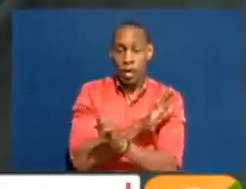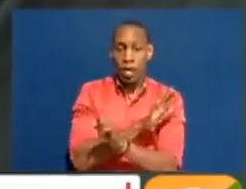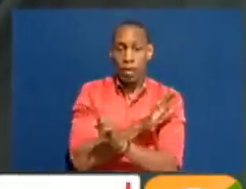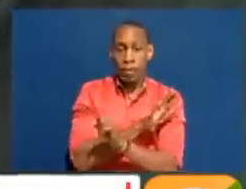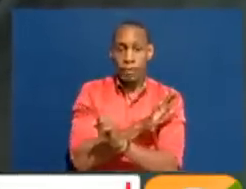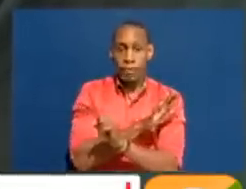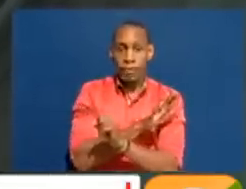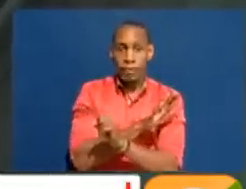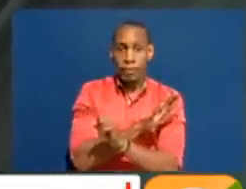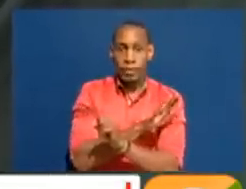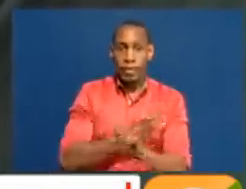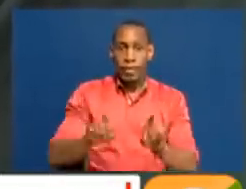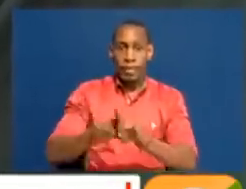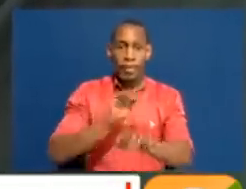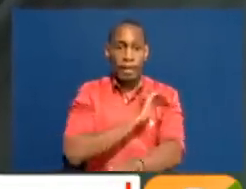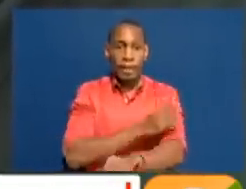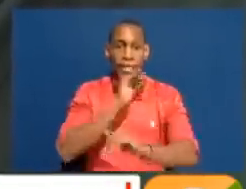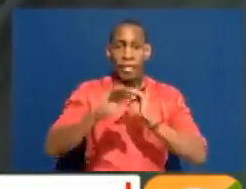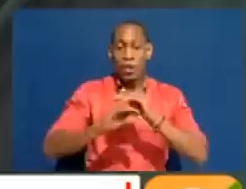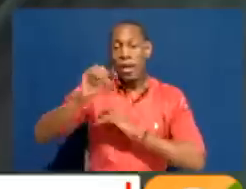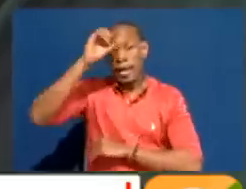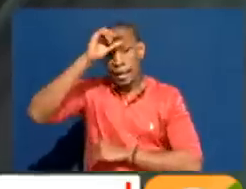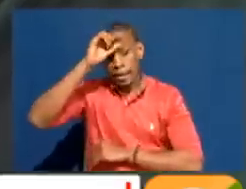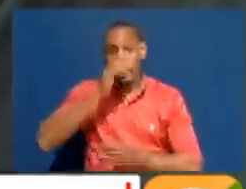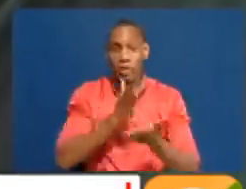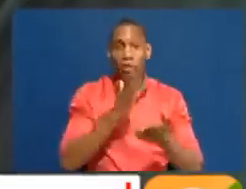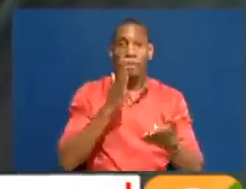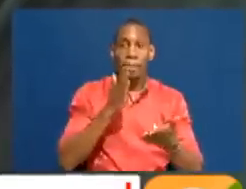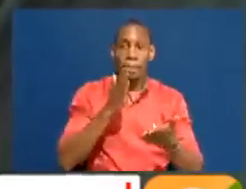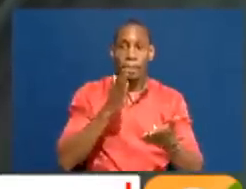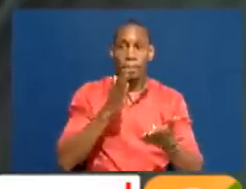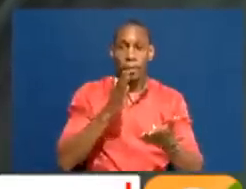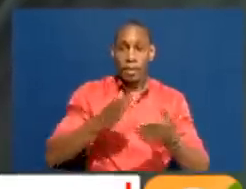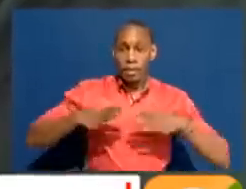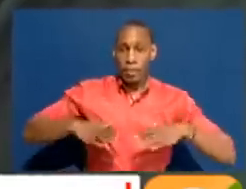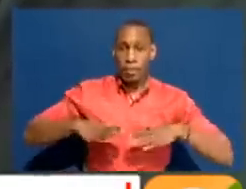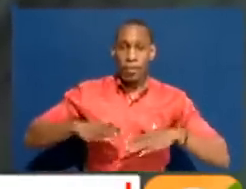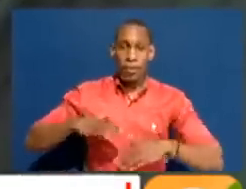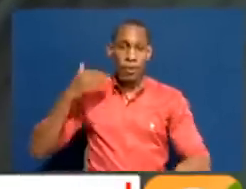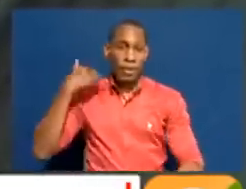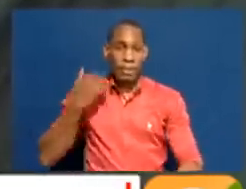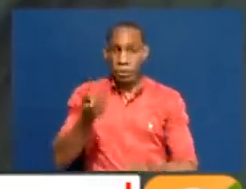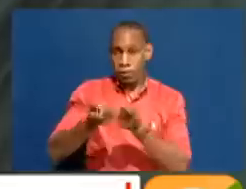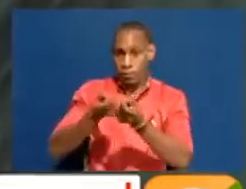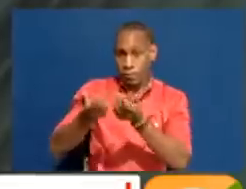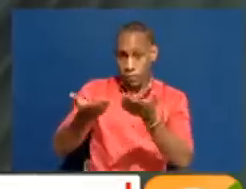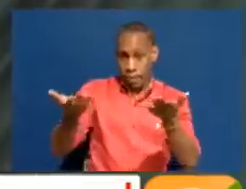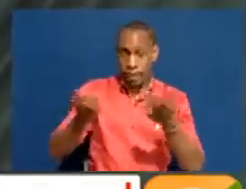na ile uwezo wote wa serikali tutahakikisha wale watu wajeuri wachache wako